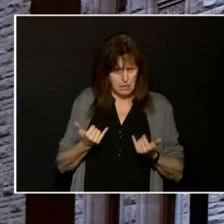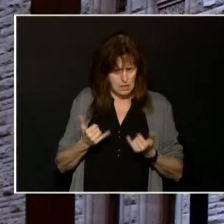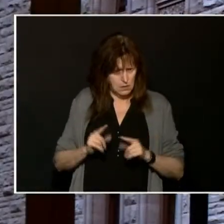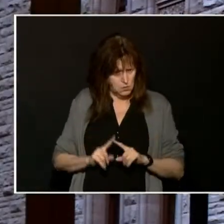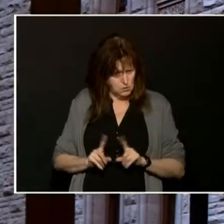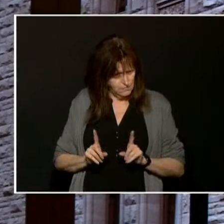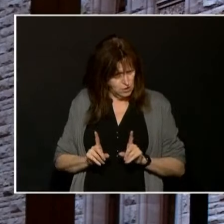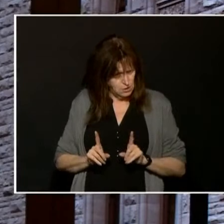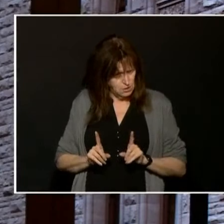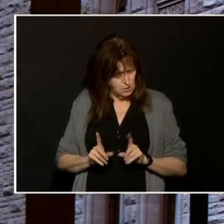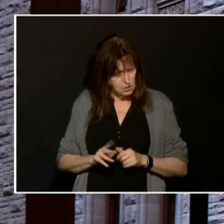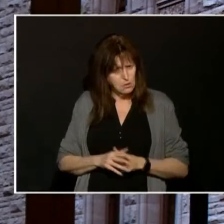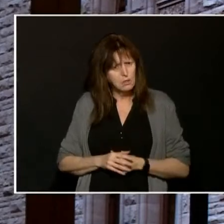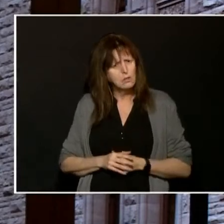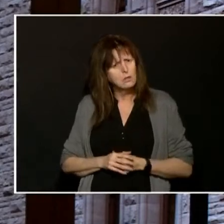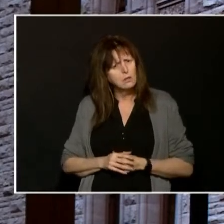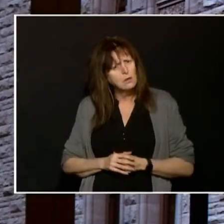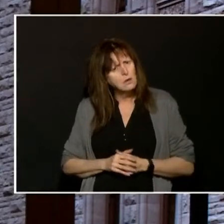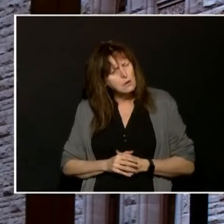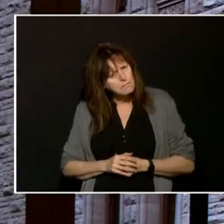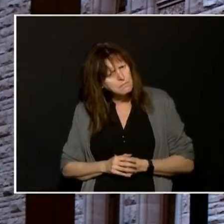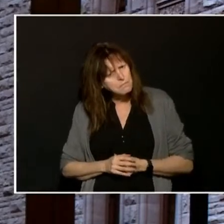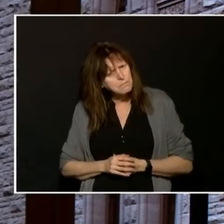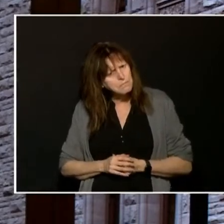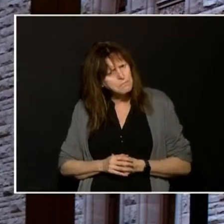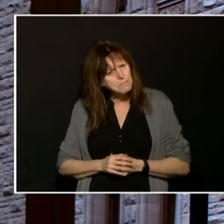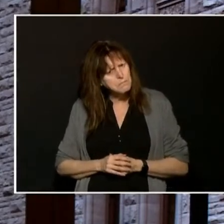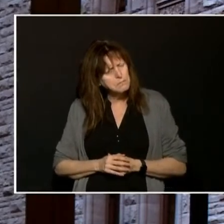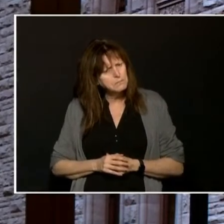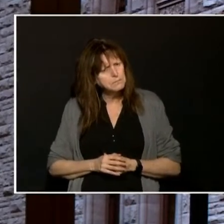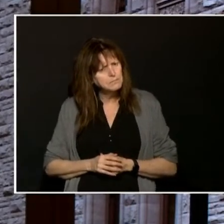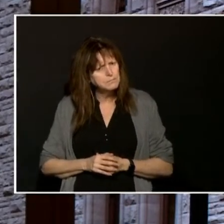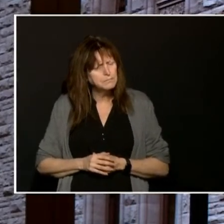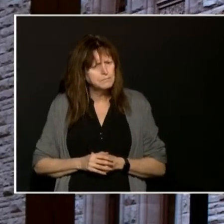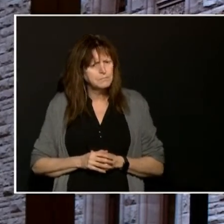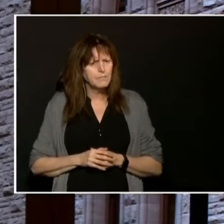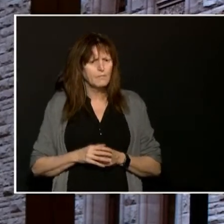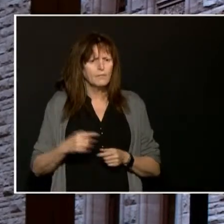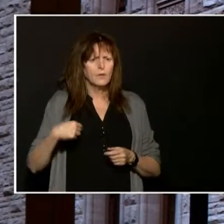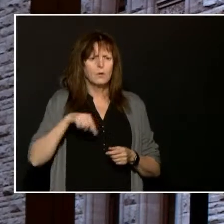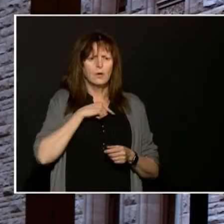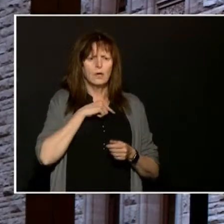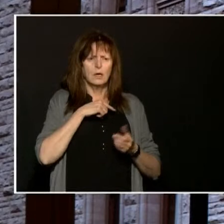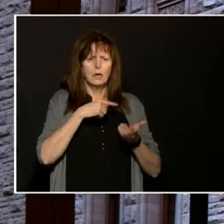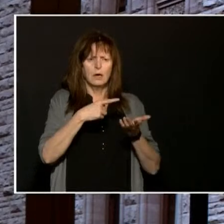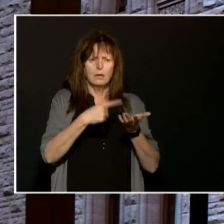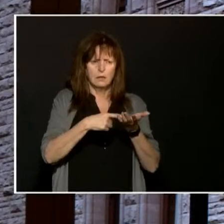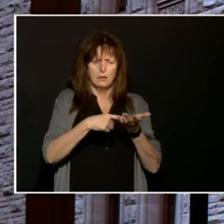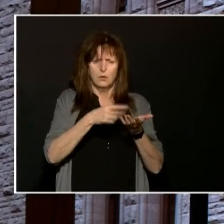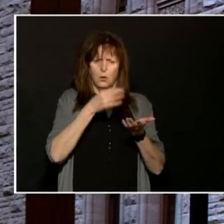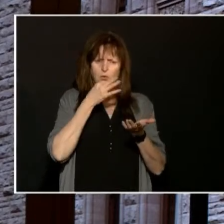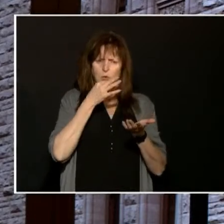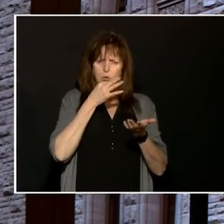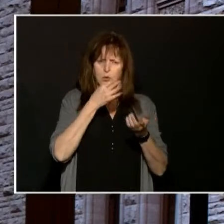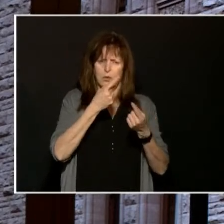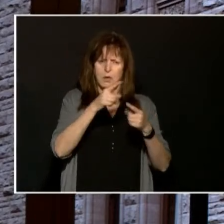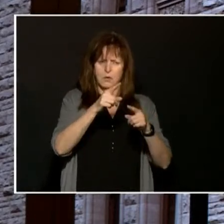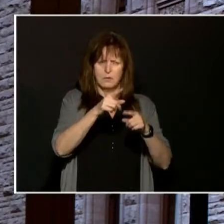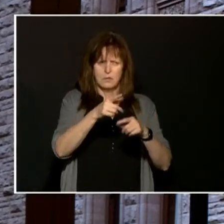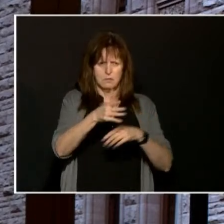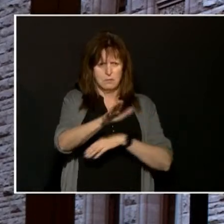We will be discussing that with announcements shortly on what our, because that was